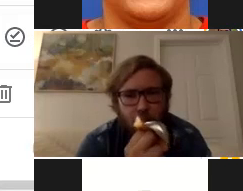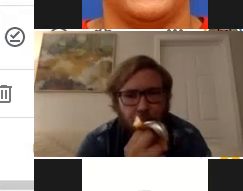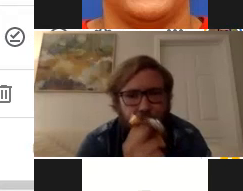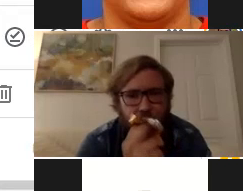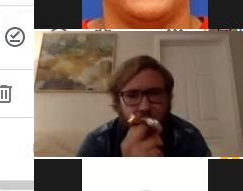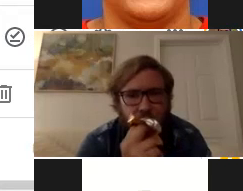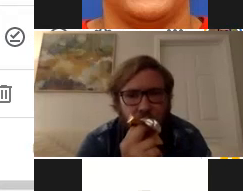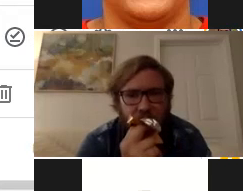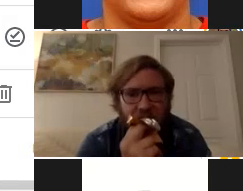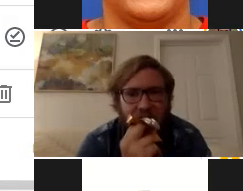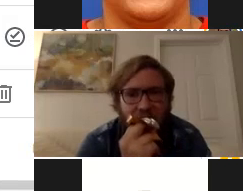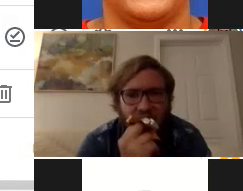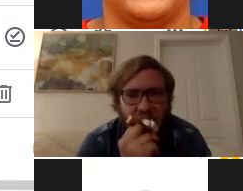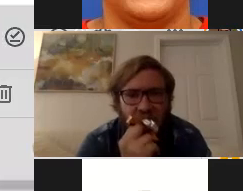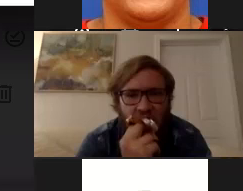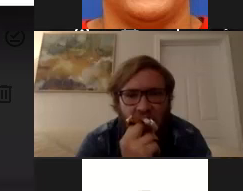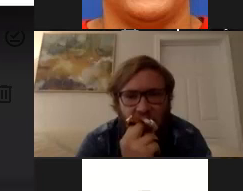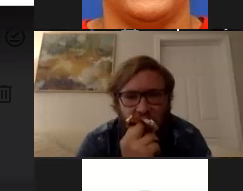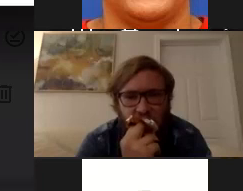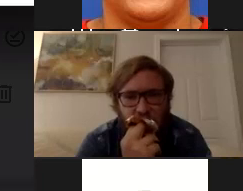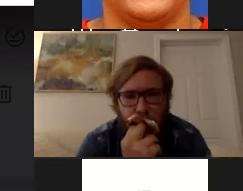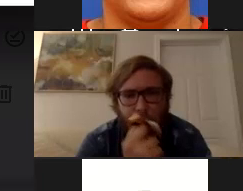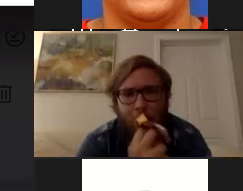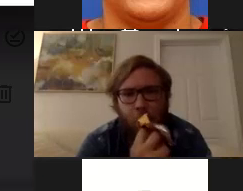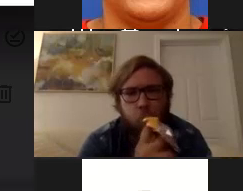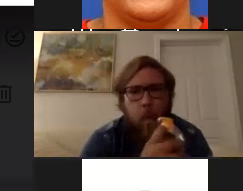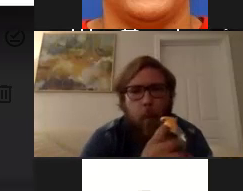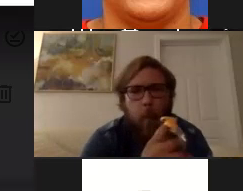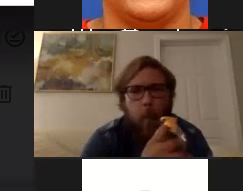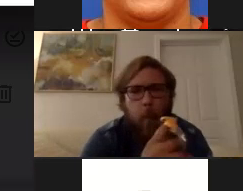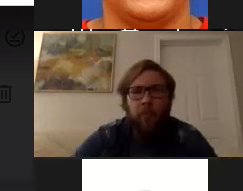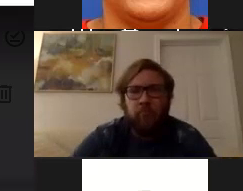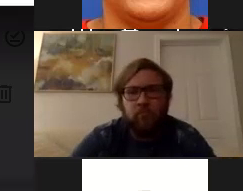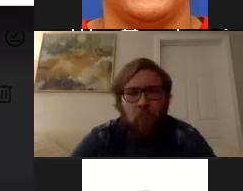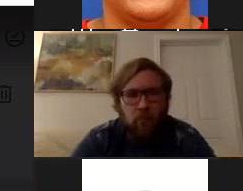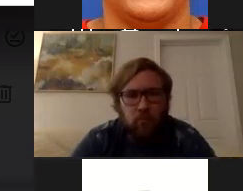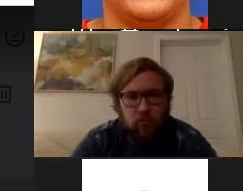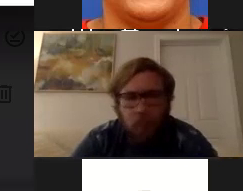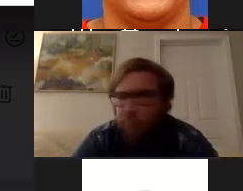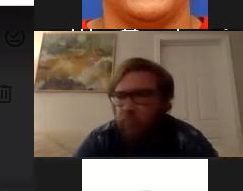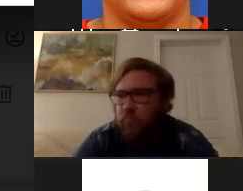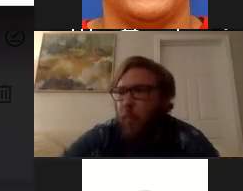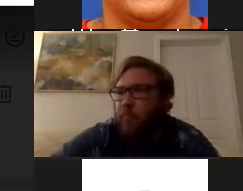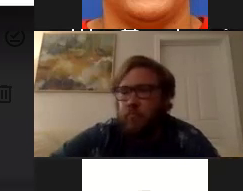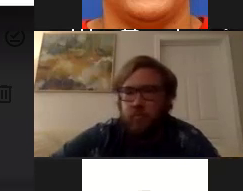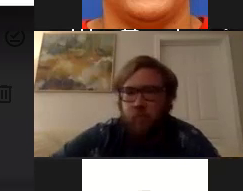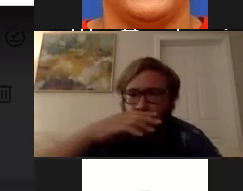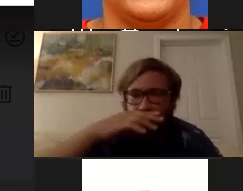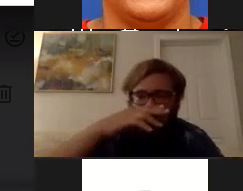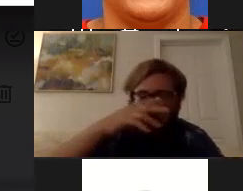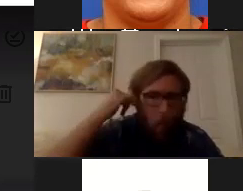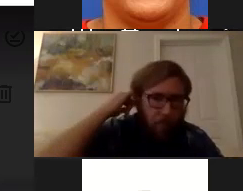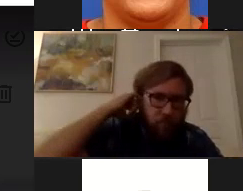And then I have another slide here that looks at an example of using the